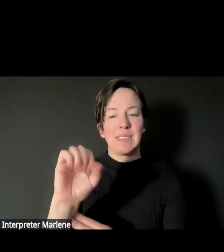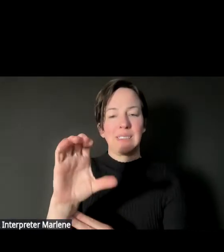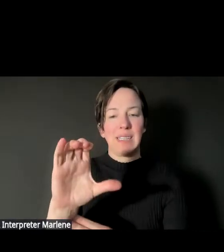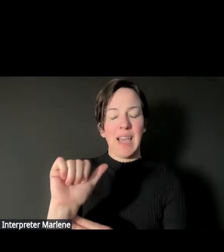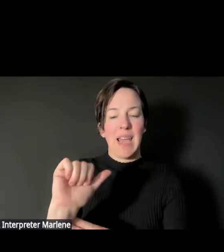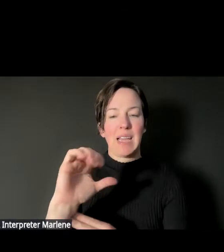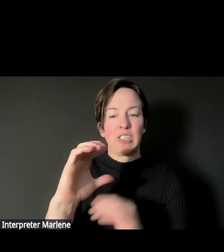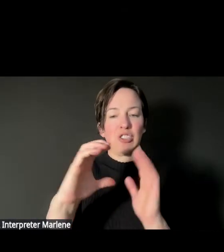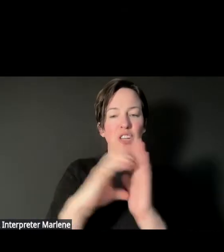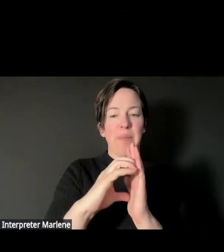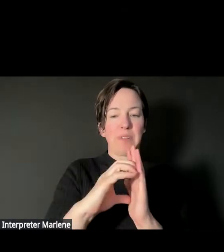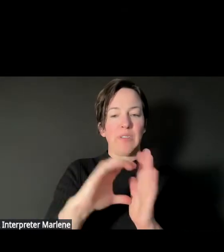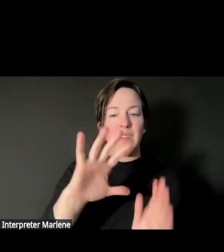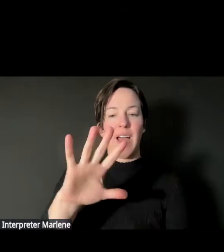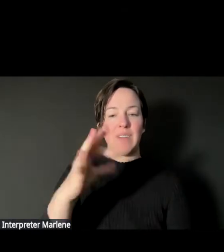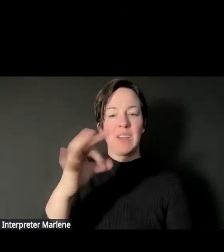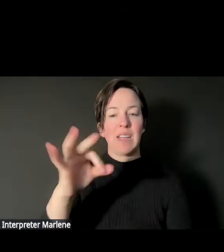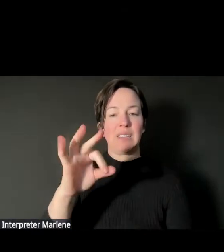519 representative.